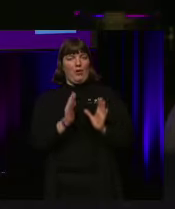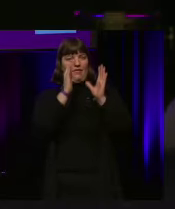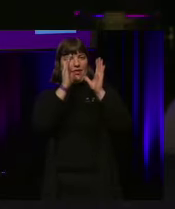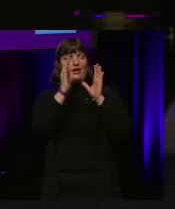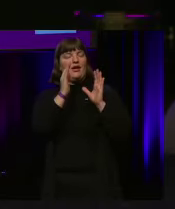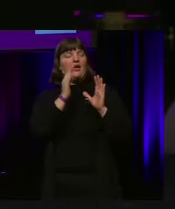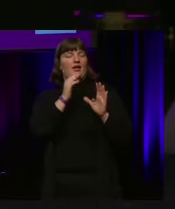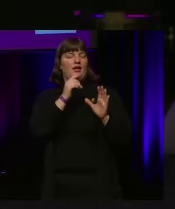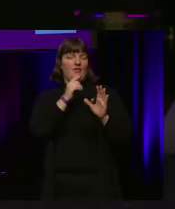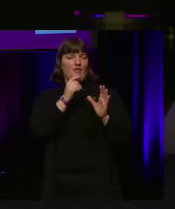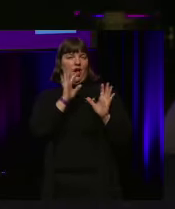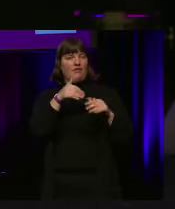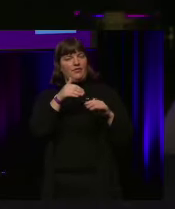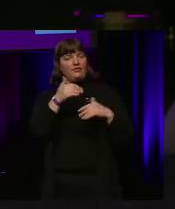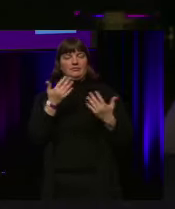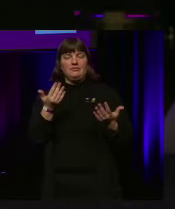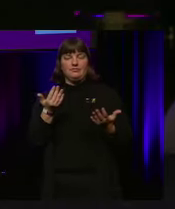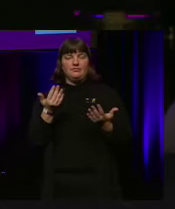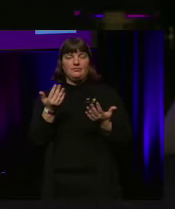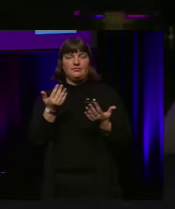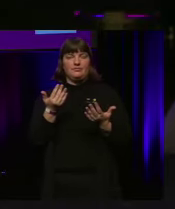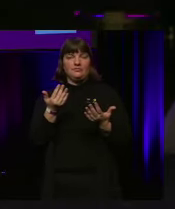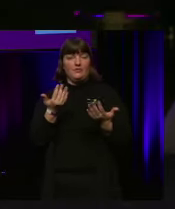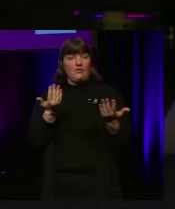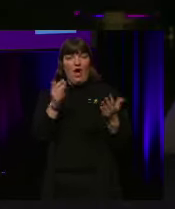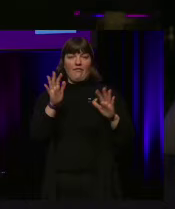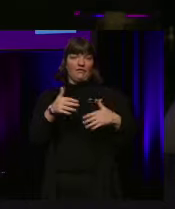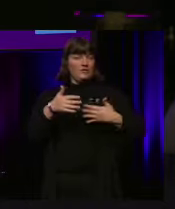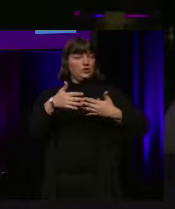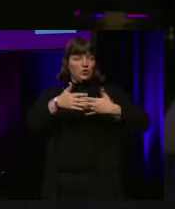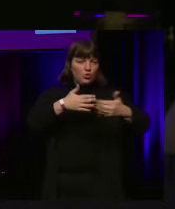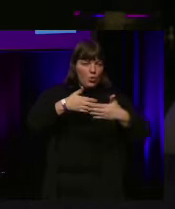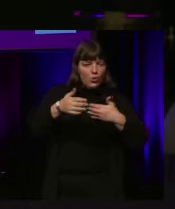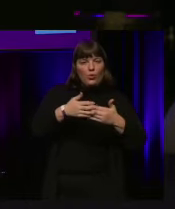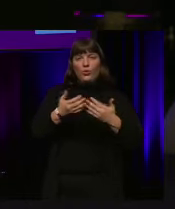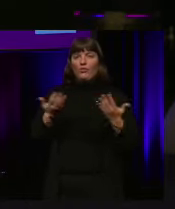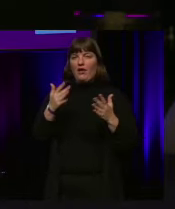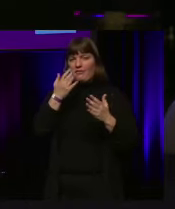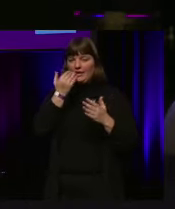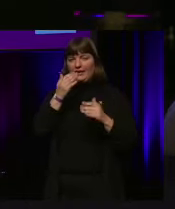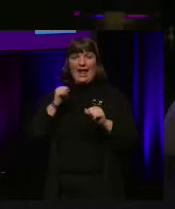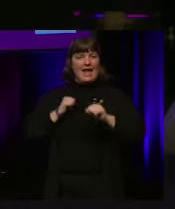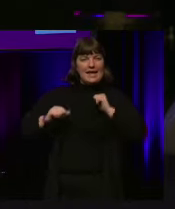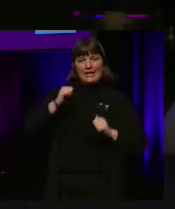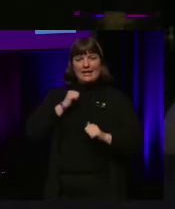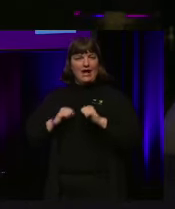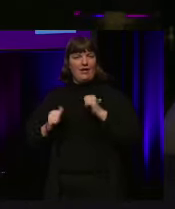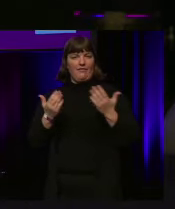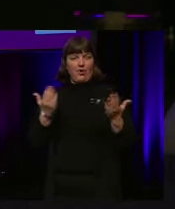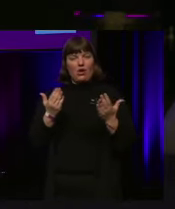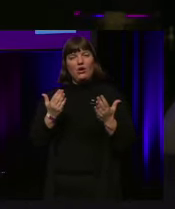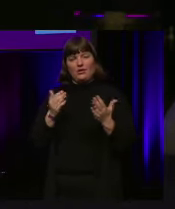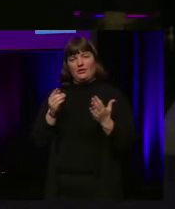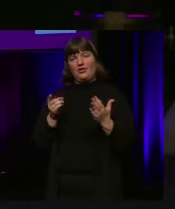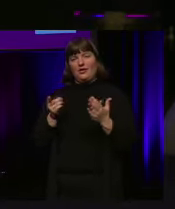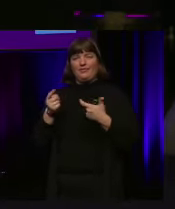humans have been able to do and what they have suffered from the experience of